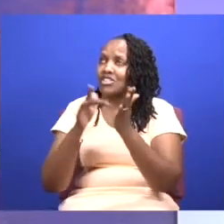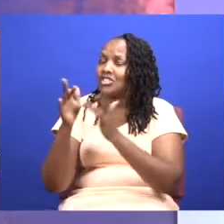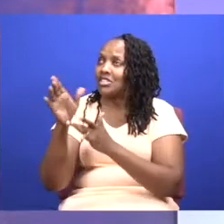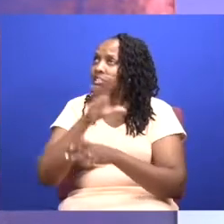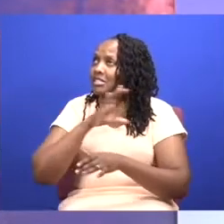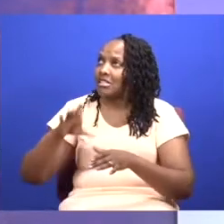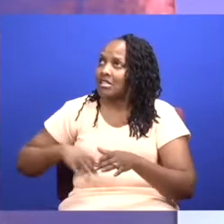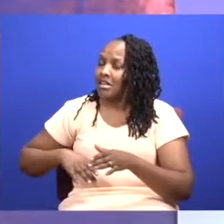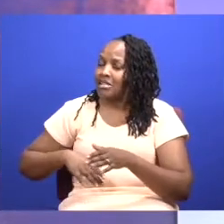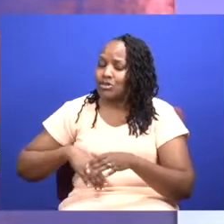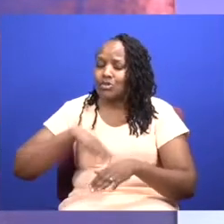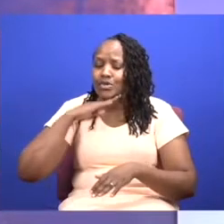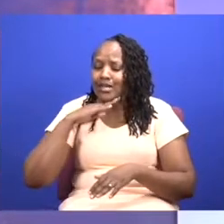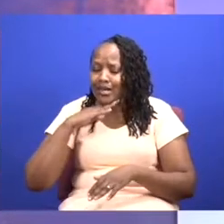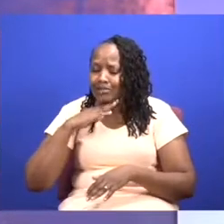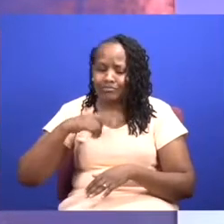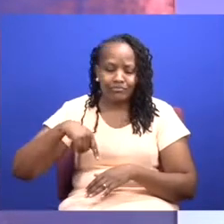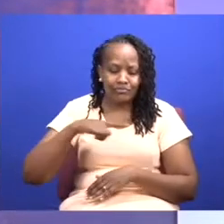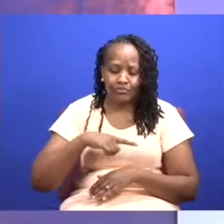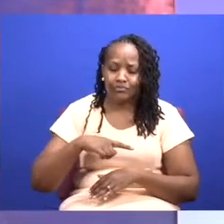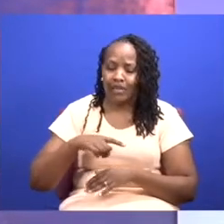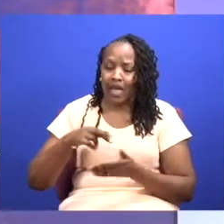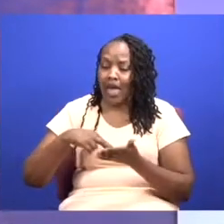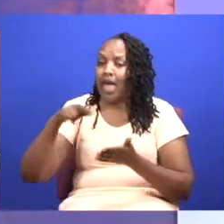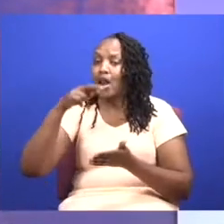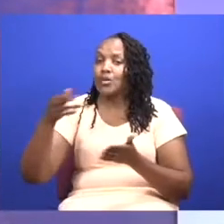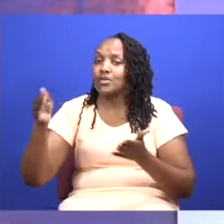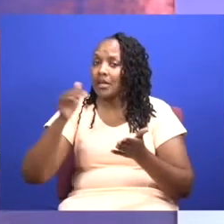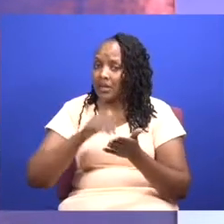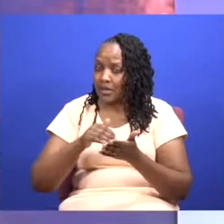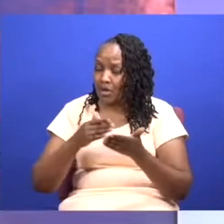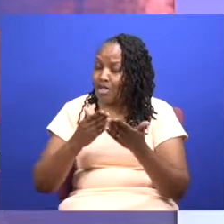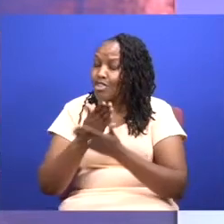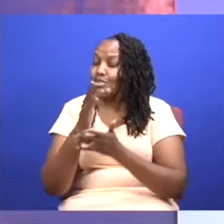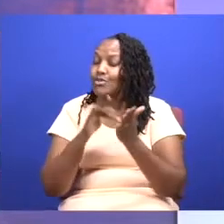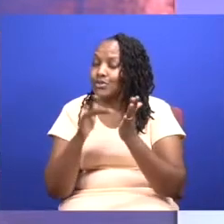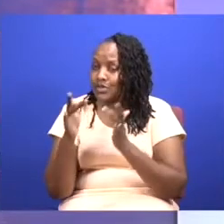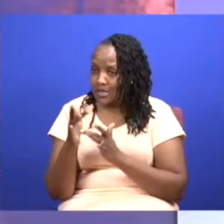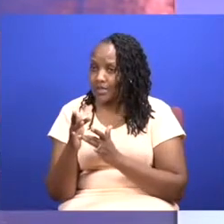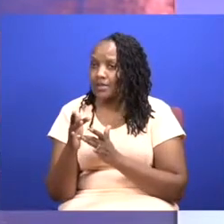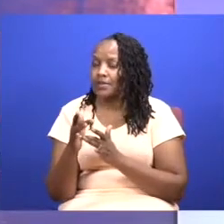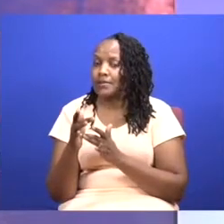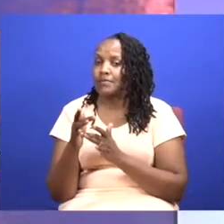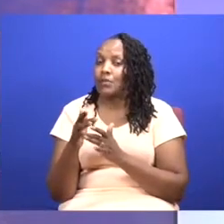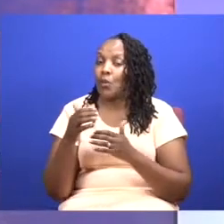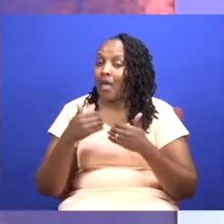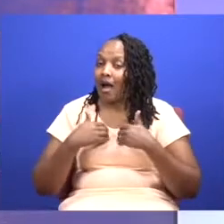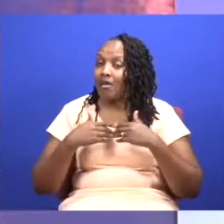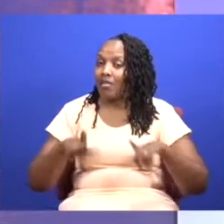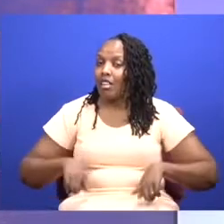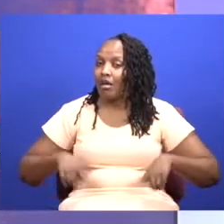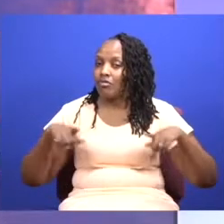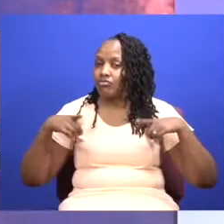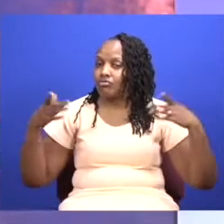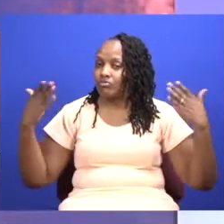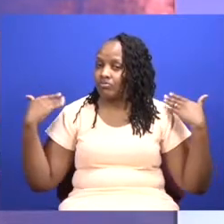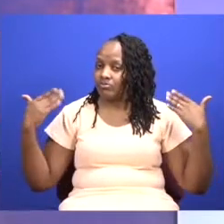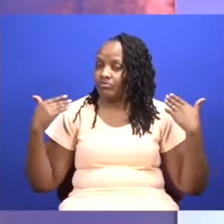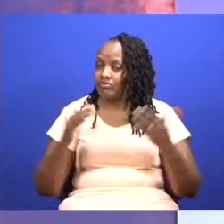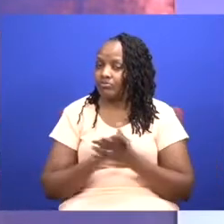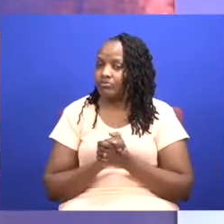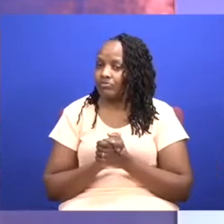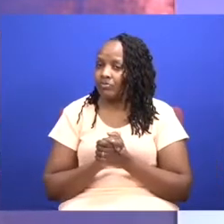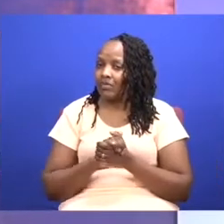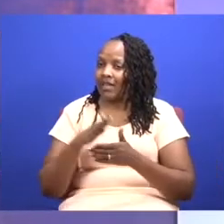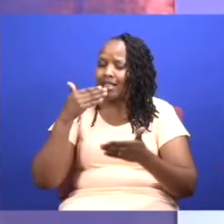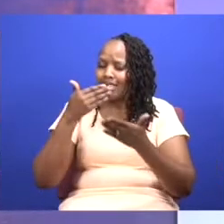us, who rose again. He is alive forevermore. And through him, we have the gift of life eternal. Lord, we praise and thank you for